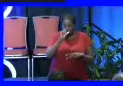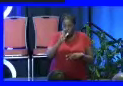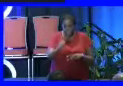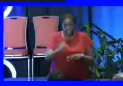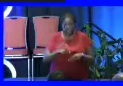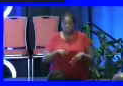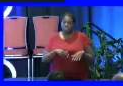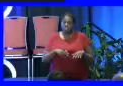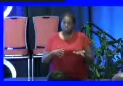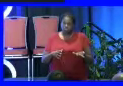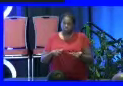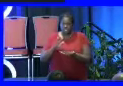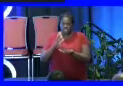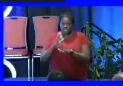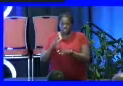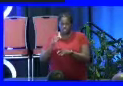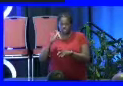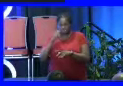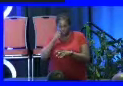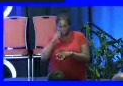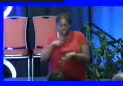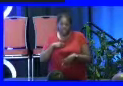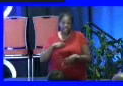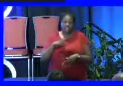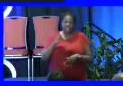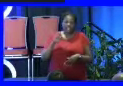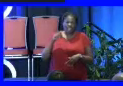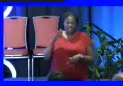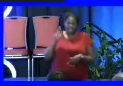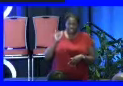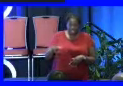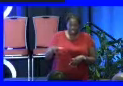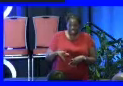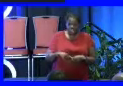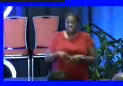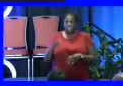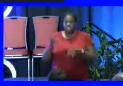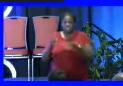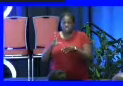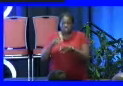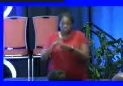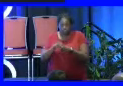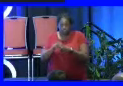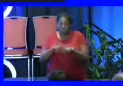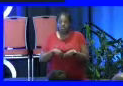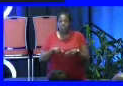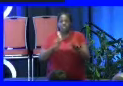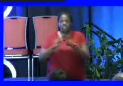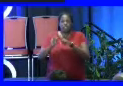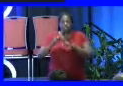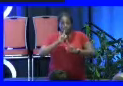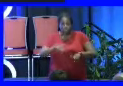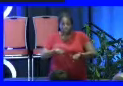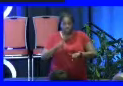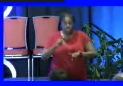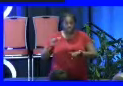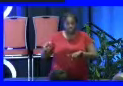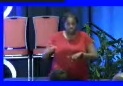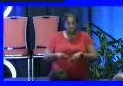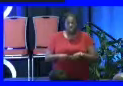at their race, ethnicity, looking at the justice involved population as well, different housing reports,